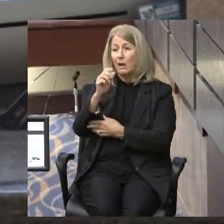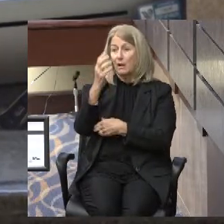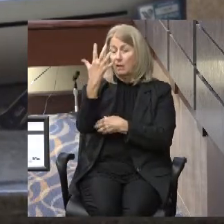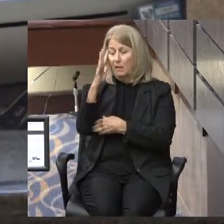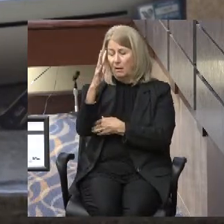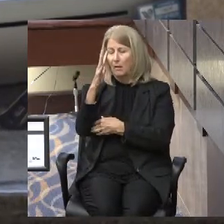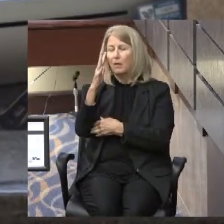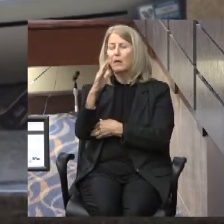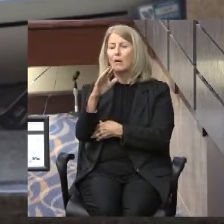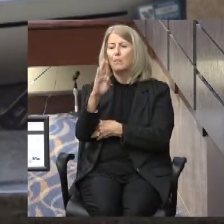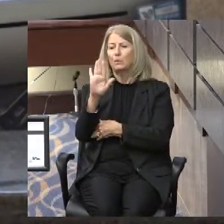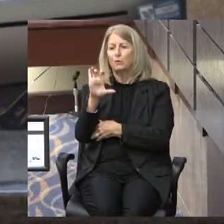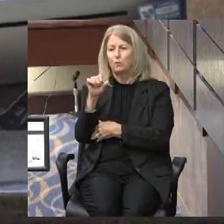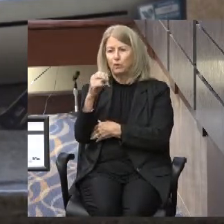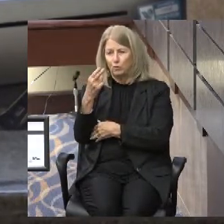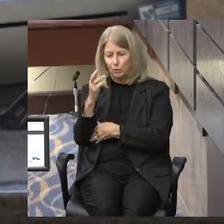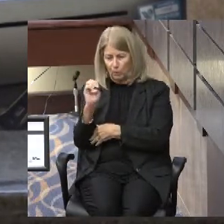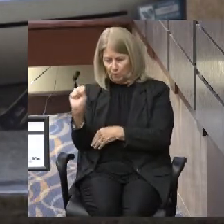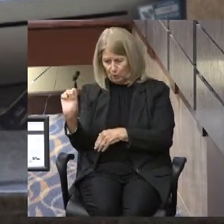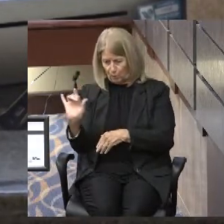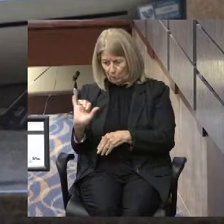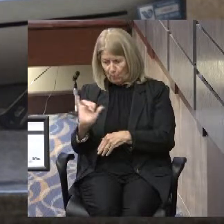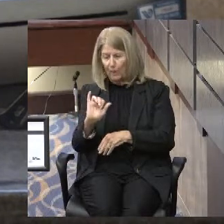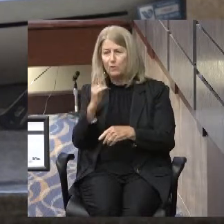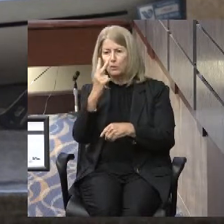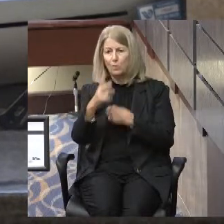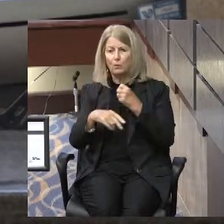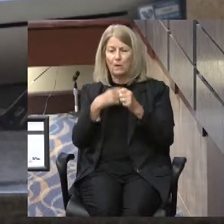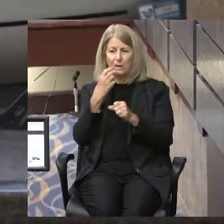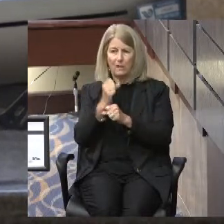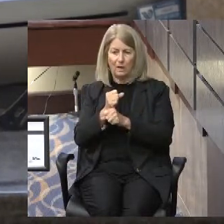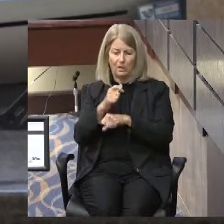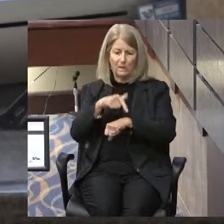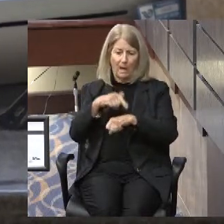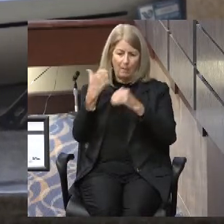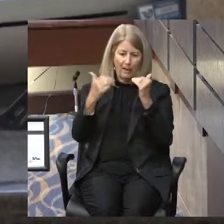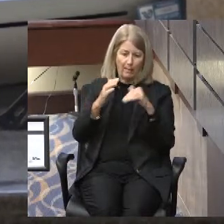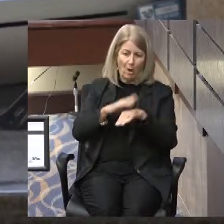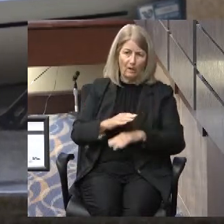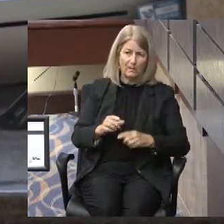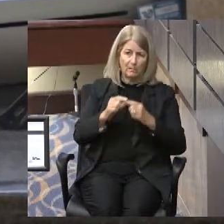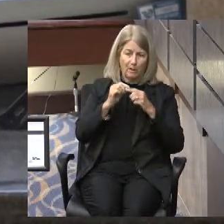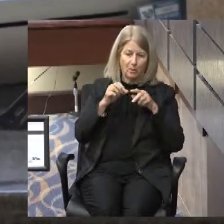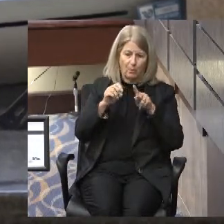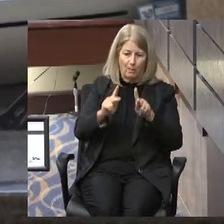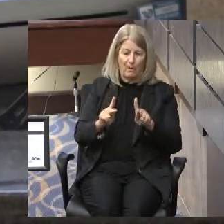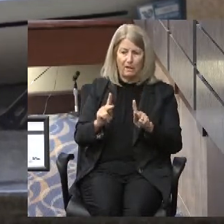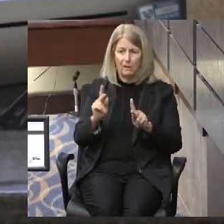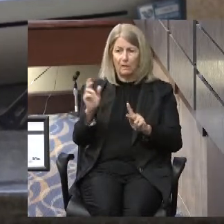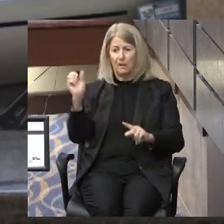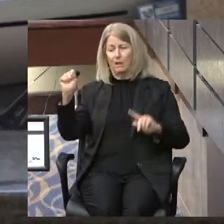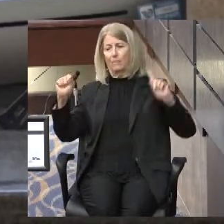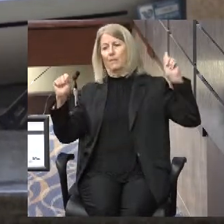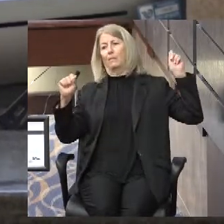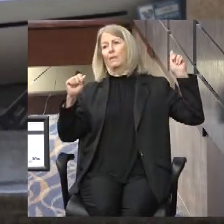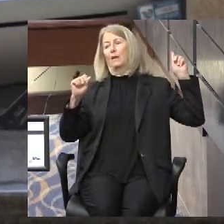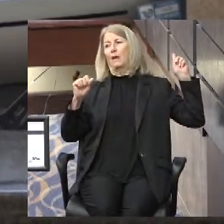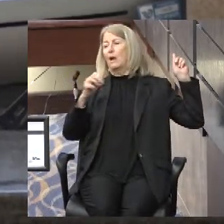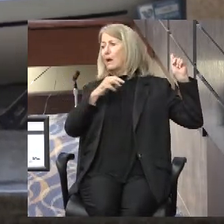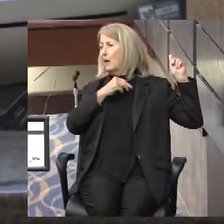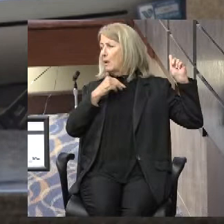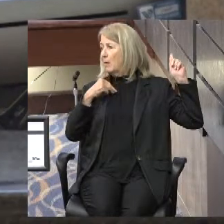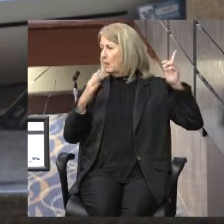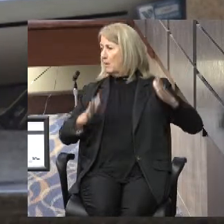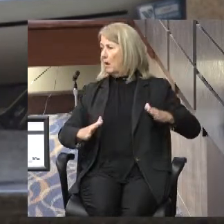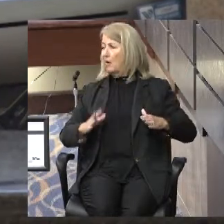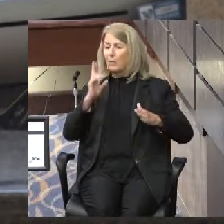but also have a 2-year timeline, 2-year time limit on the special permit? Sure. Mayor, City Secretary and I